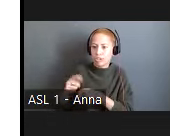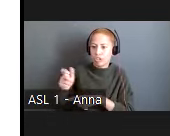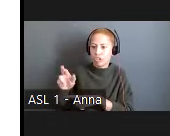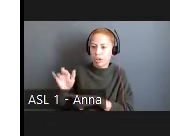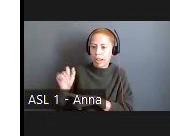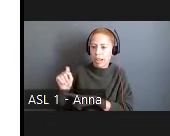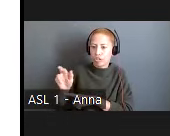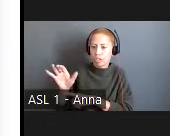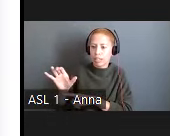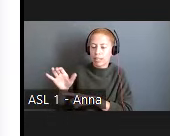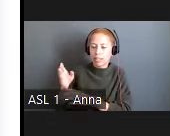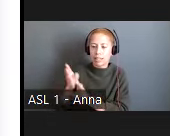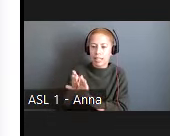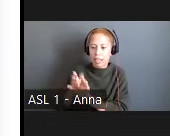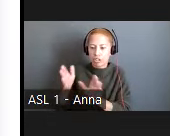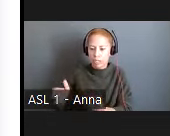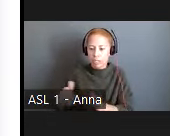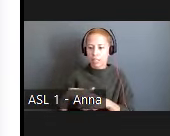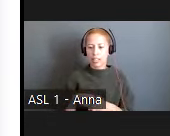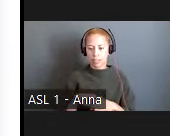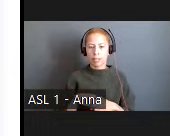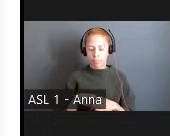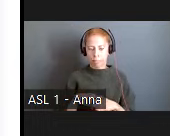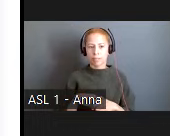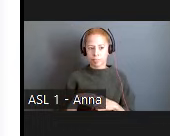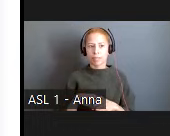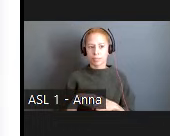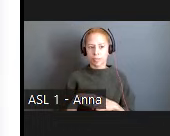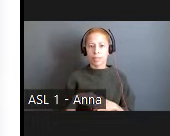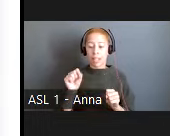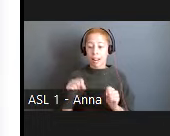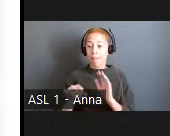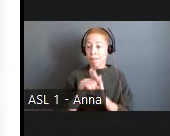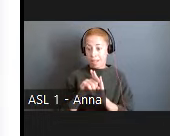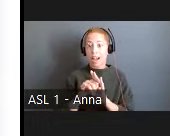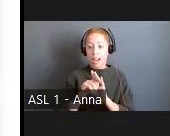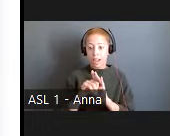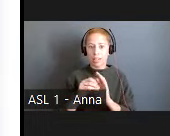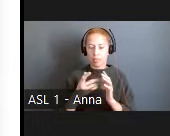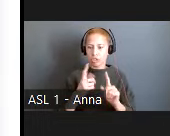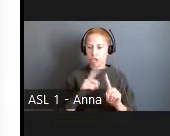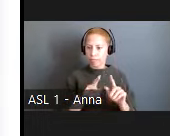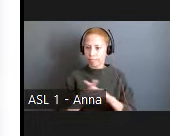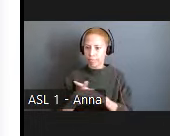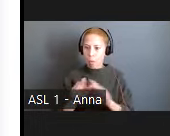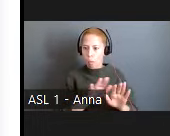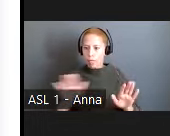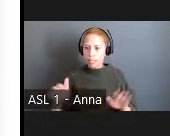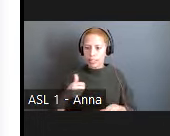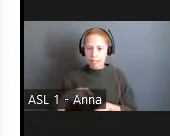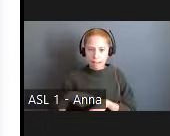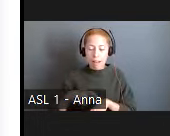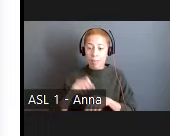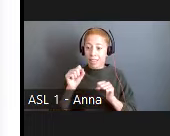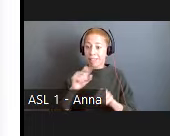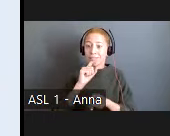show differences over time. And so the early diagnosis can lead to that flagging for care and can